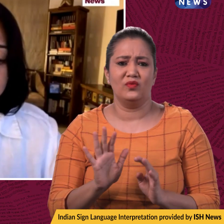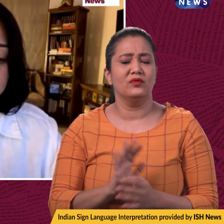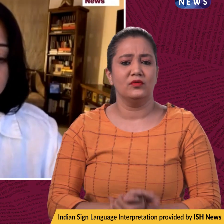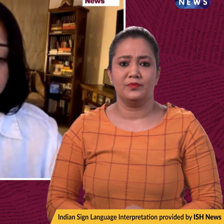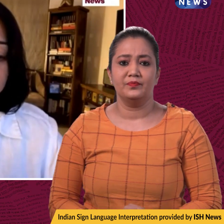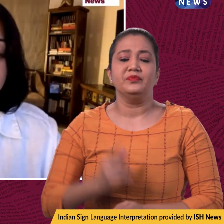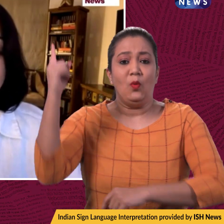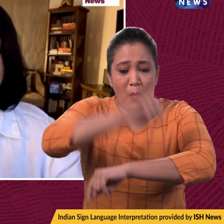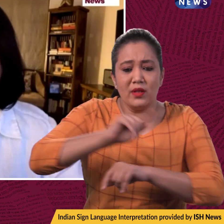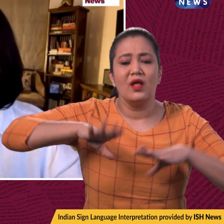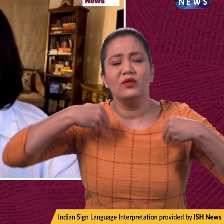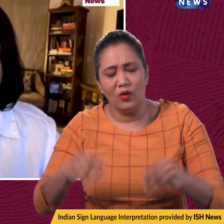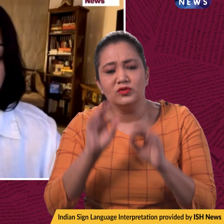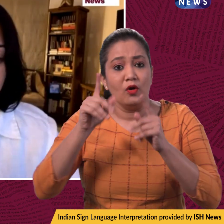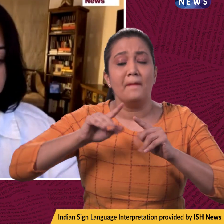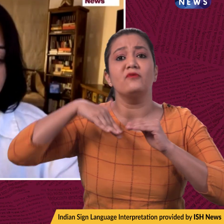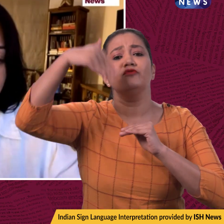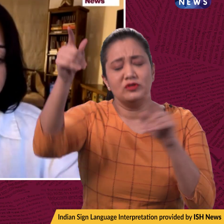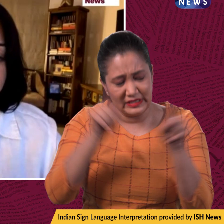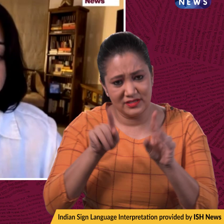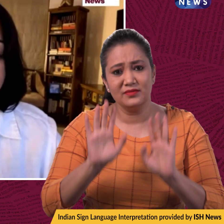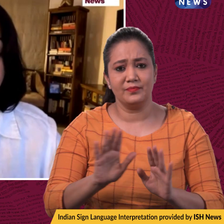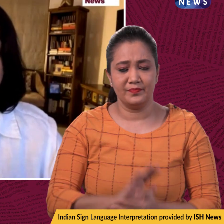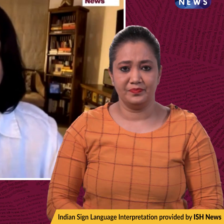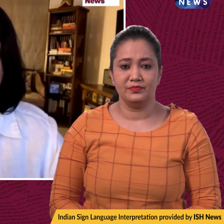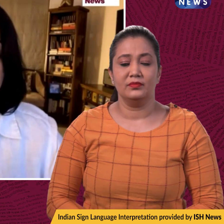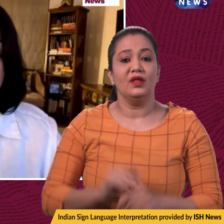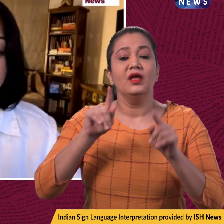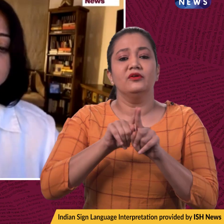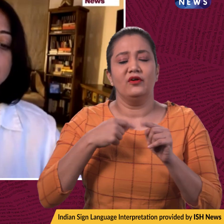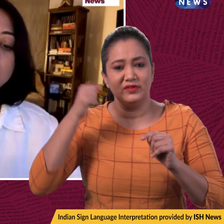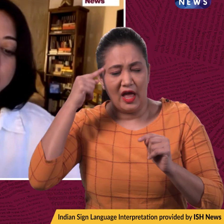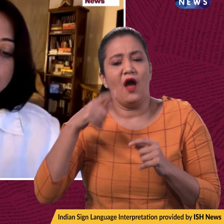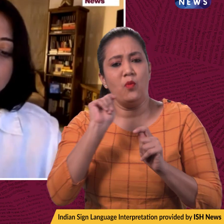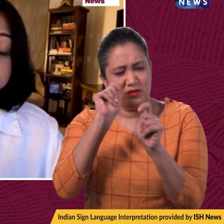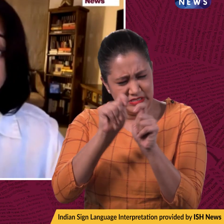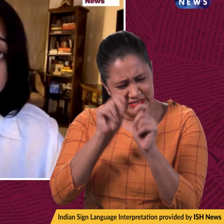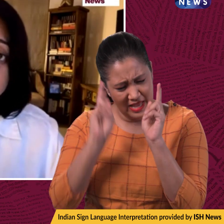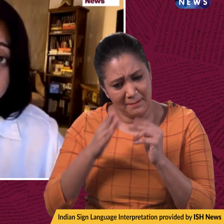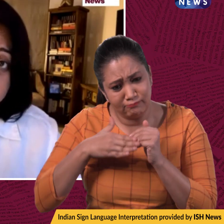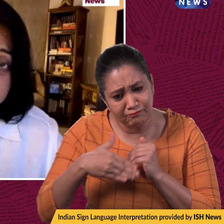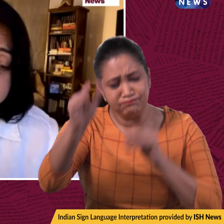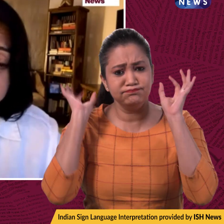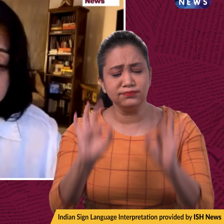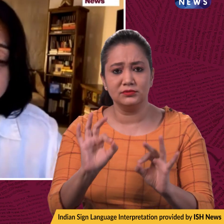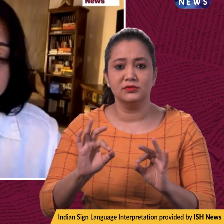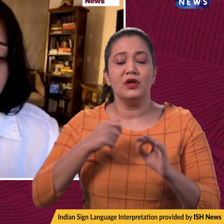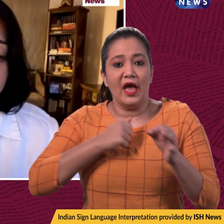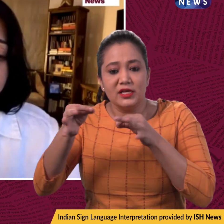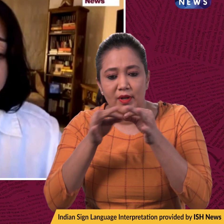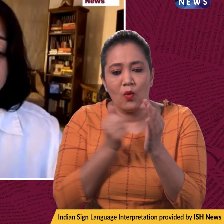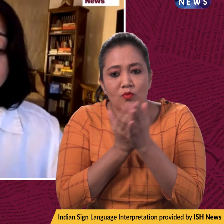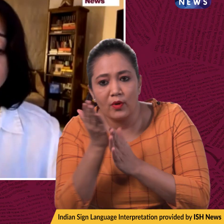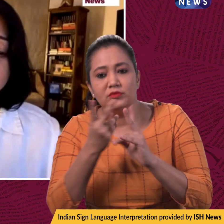not say investors lost wealth. One day's loss is not the whole picture." He went on to say, "We have to do a good job in explaining the